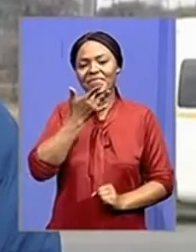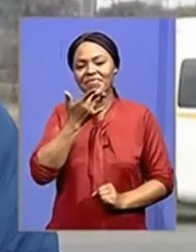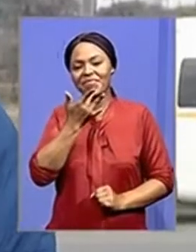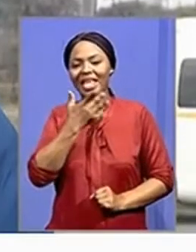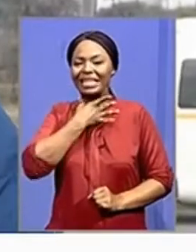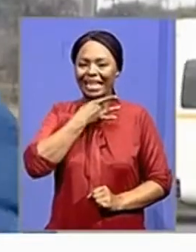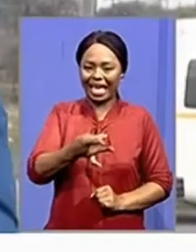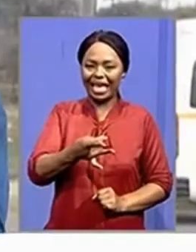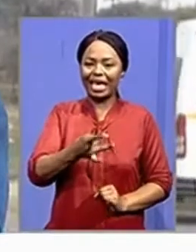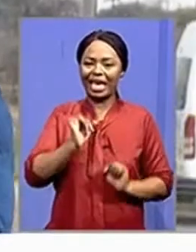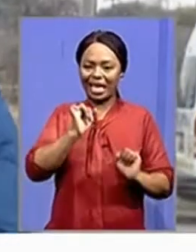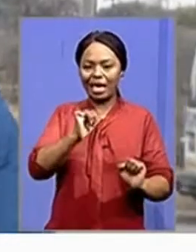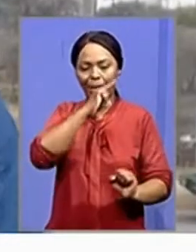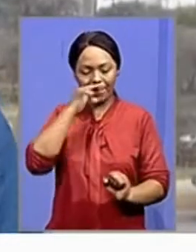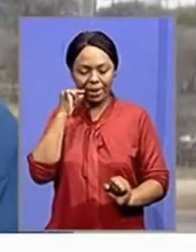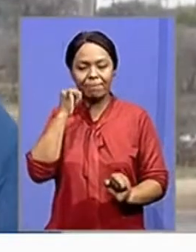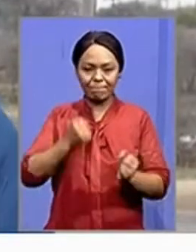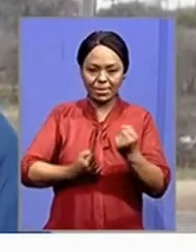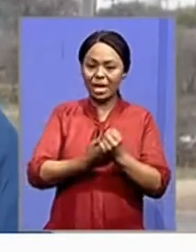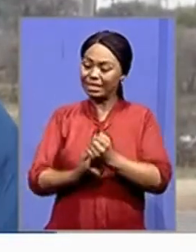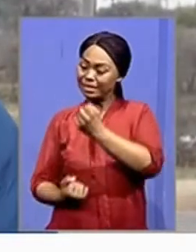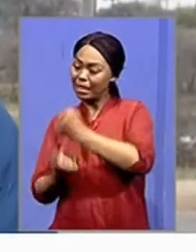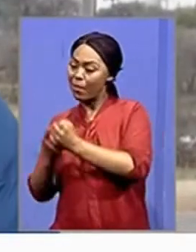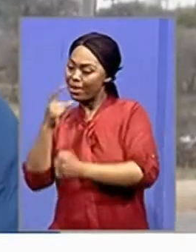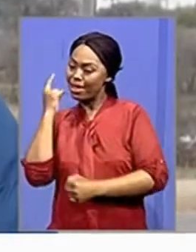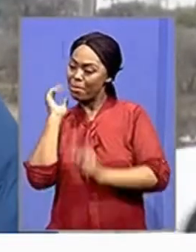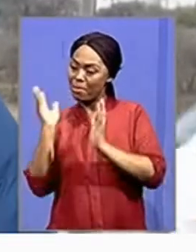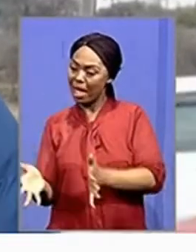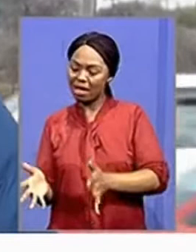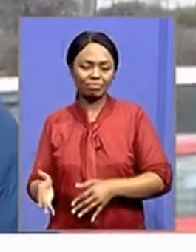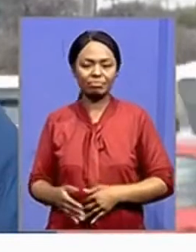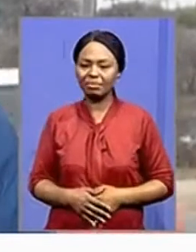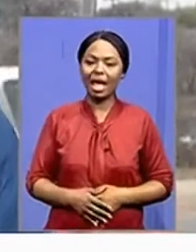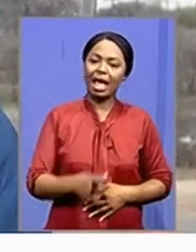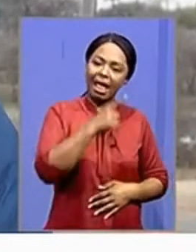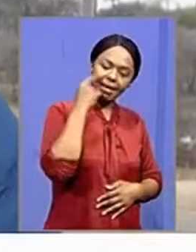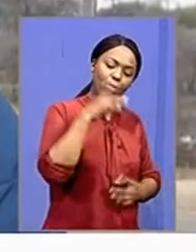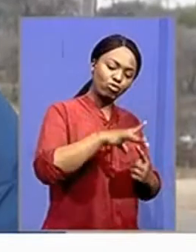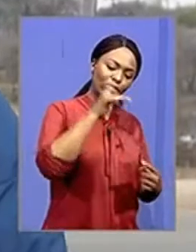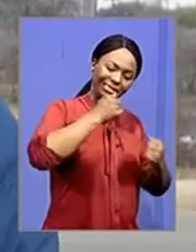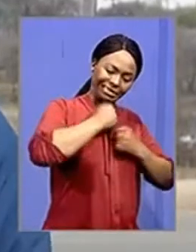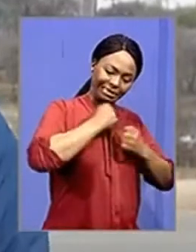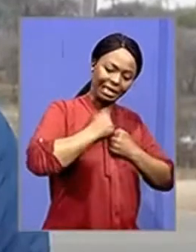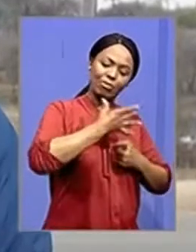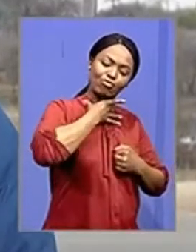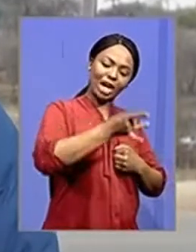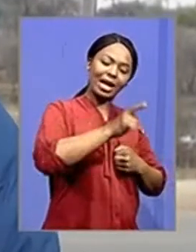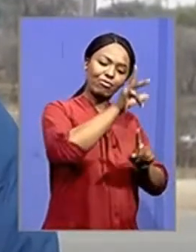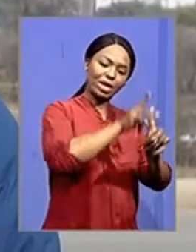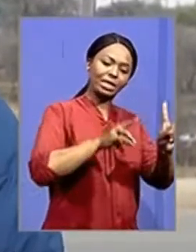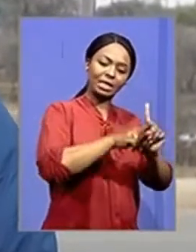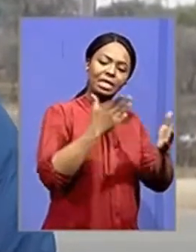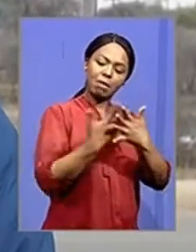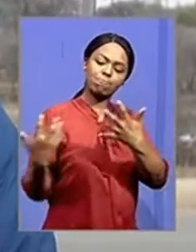ha re kitla re supporta leina leo ebile actually re tlo tlisa leina la rona la motho re naganang gore a ka ba fiti gore e ka ba